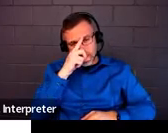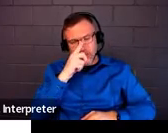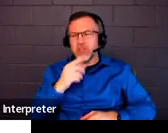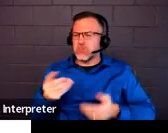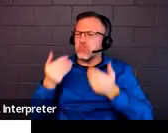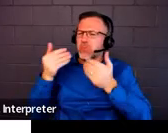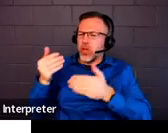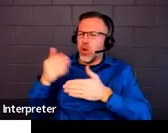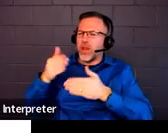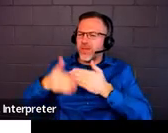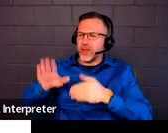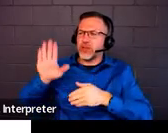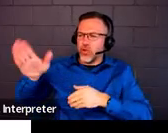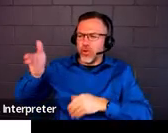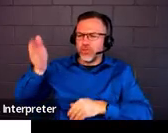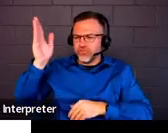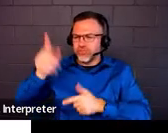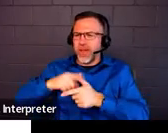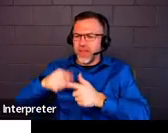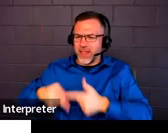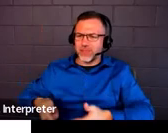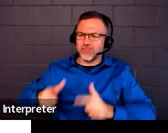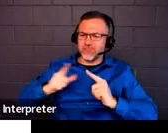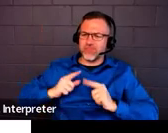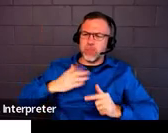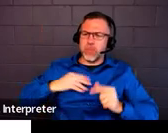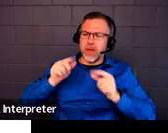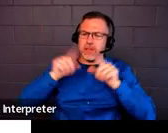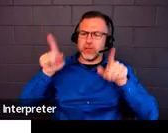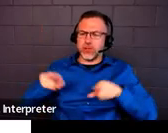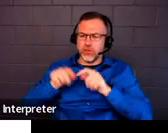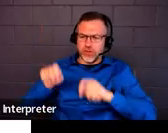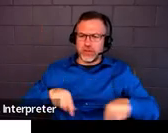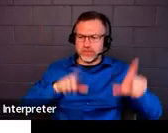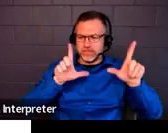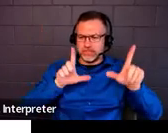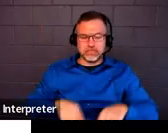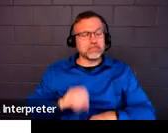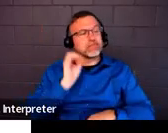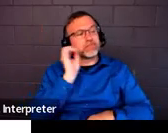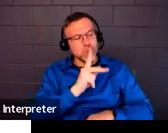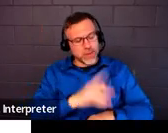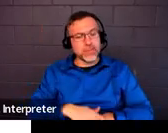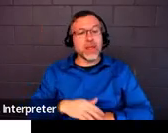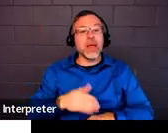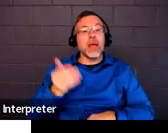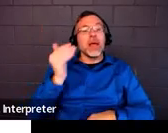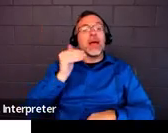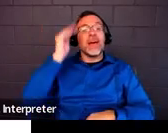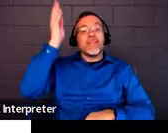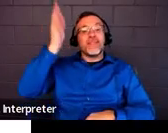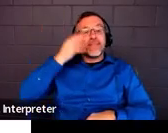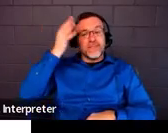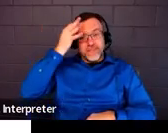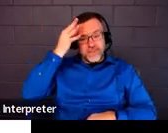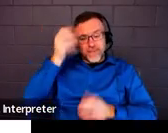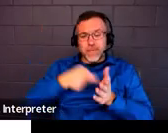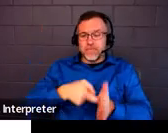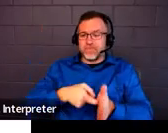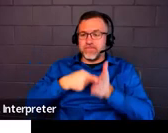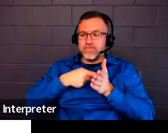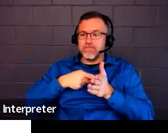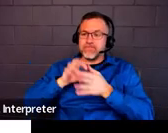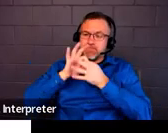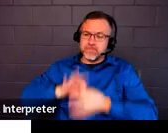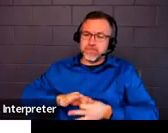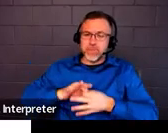that after you're through? Okay, so I want to go into a little bit the federal requirements around alternate